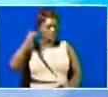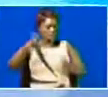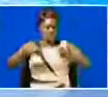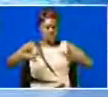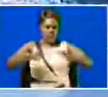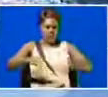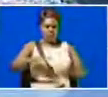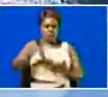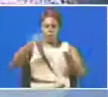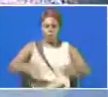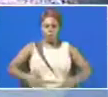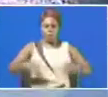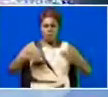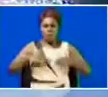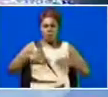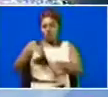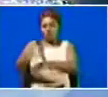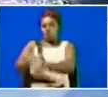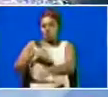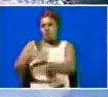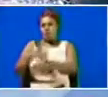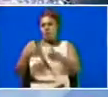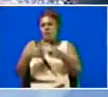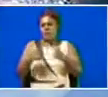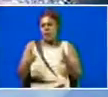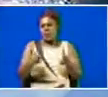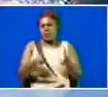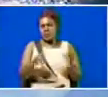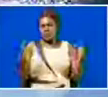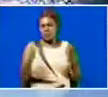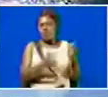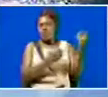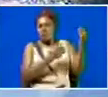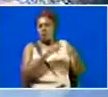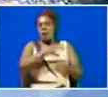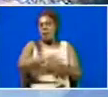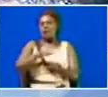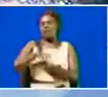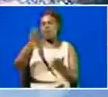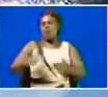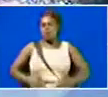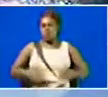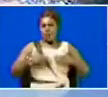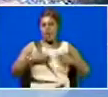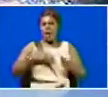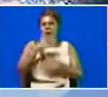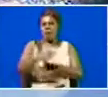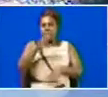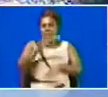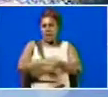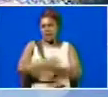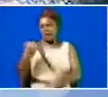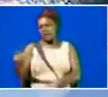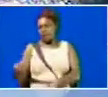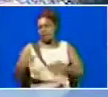For more bodies has been scaled down, but the search teams remain optimistic that they could find more after they recovered the body of a child earlier this